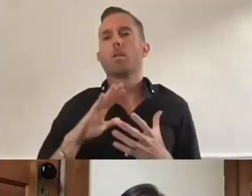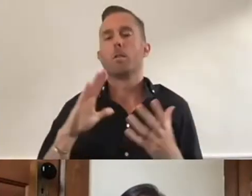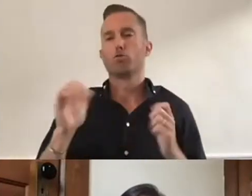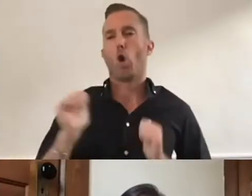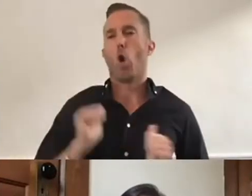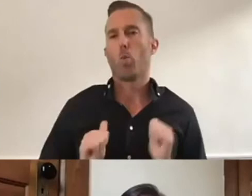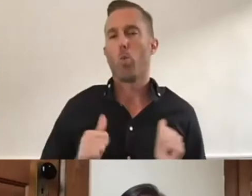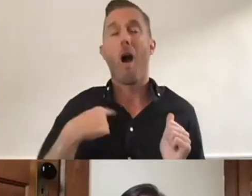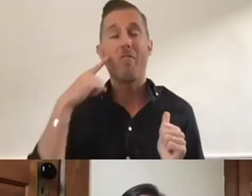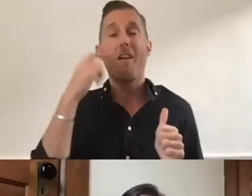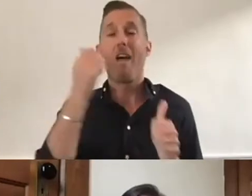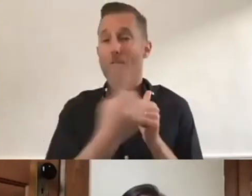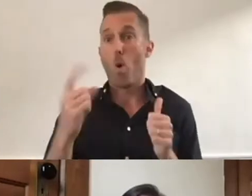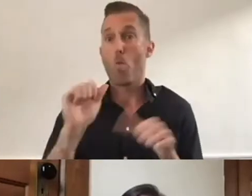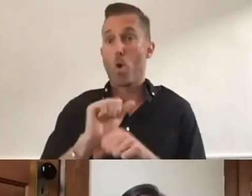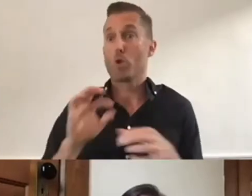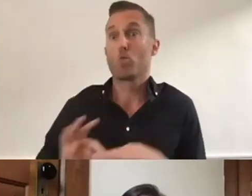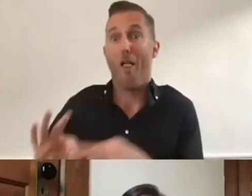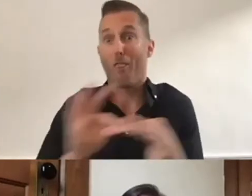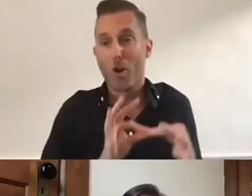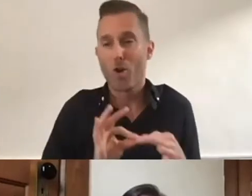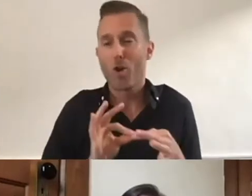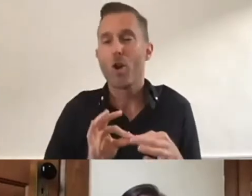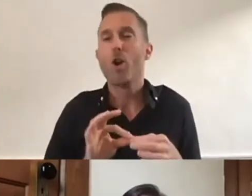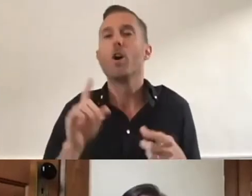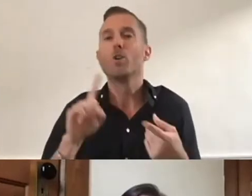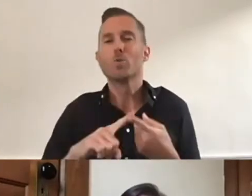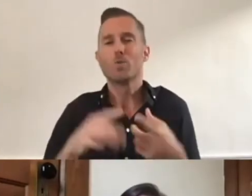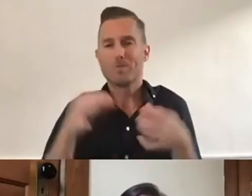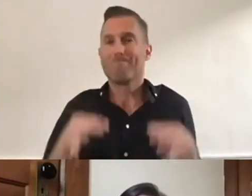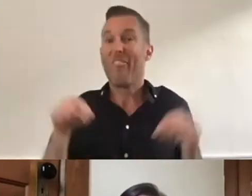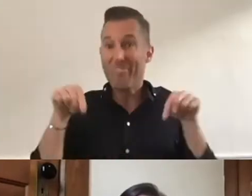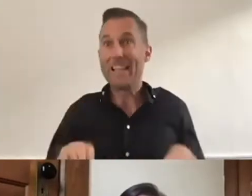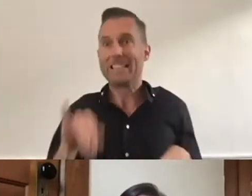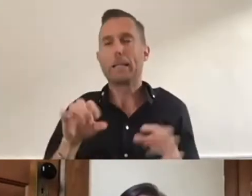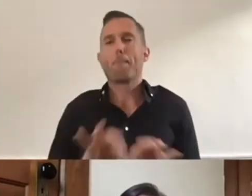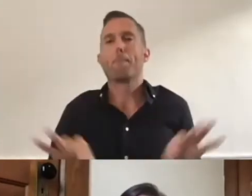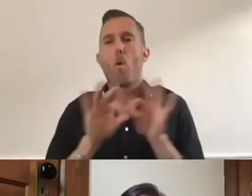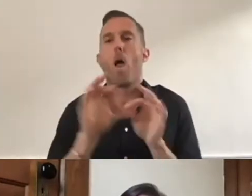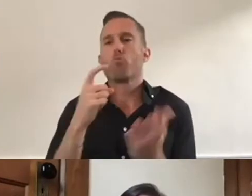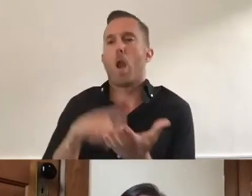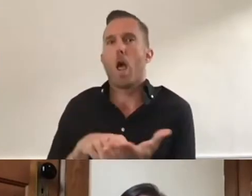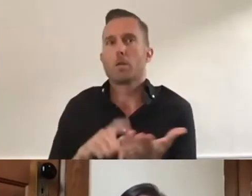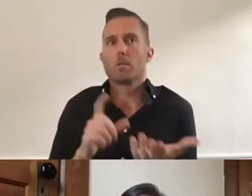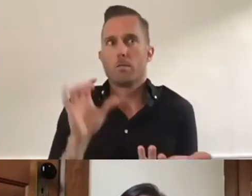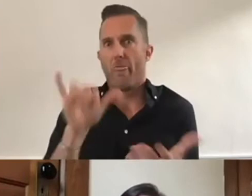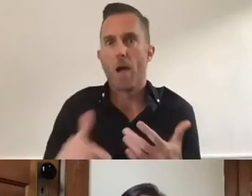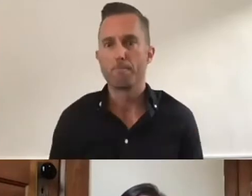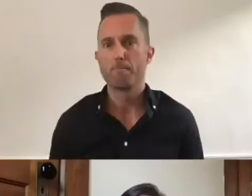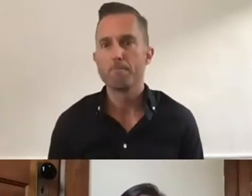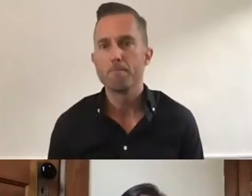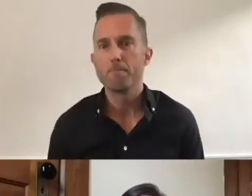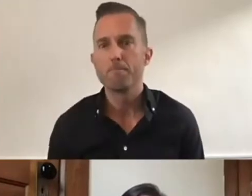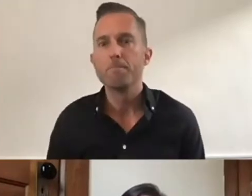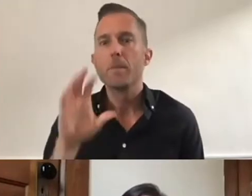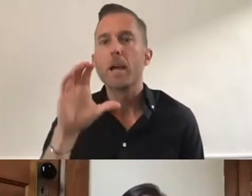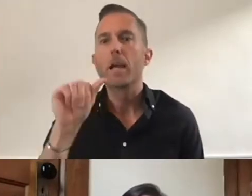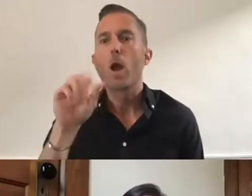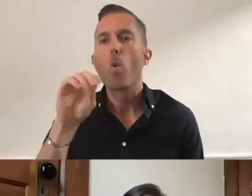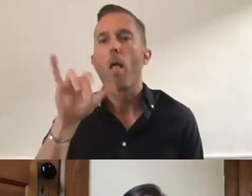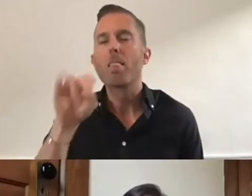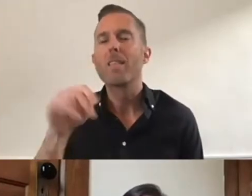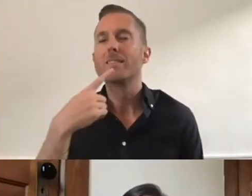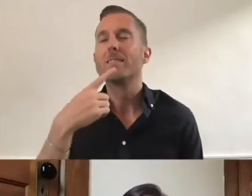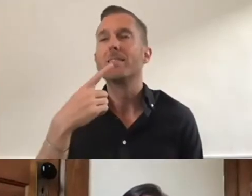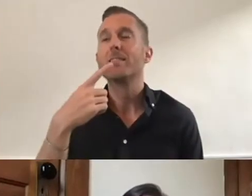working together to really say this is important and recognize the value of it. And just, I want to add to, like, yes to all of